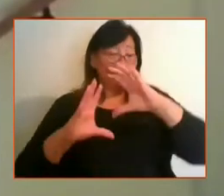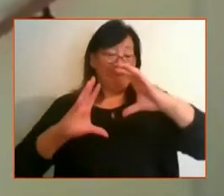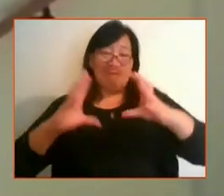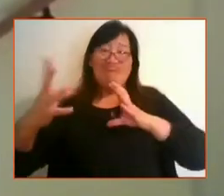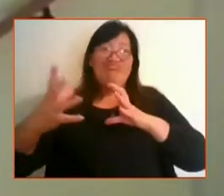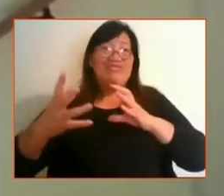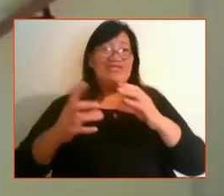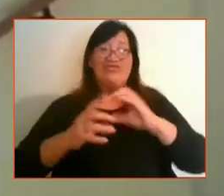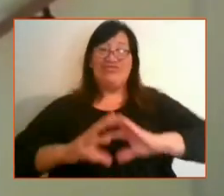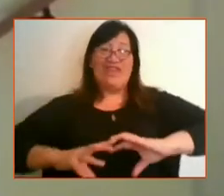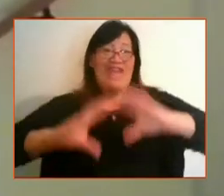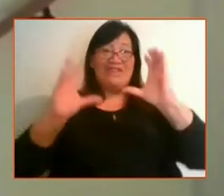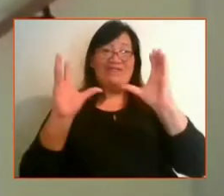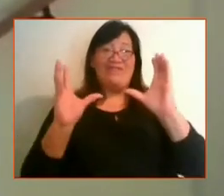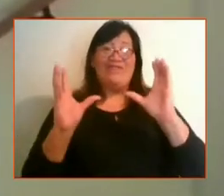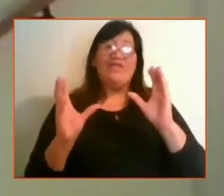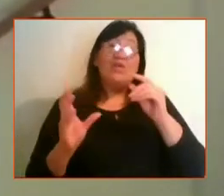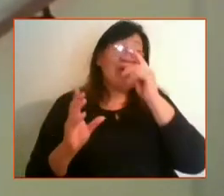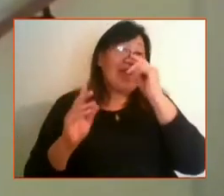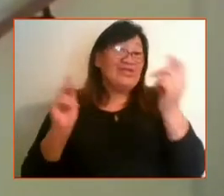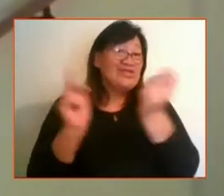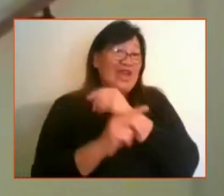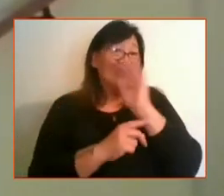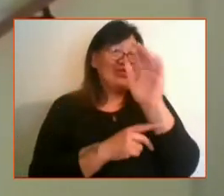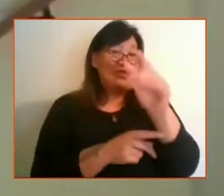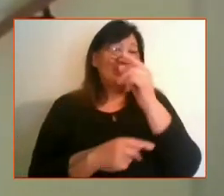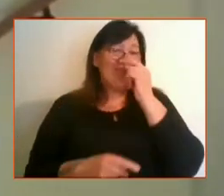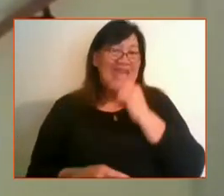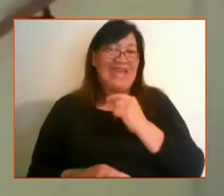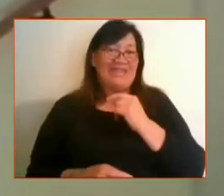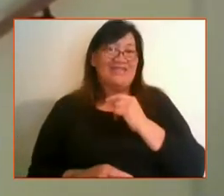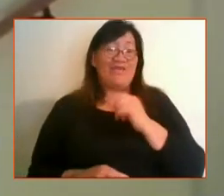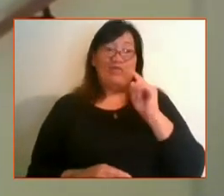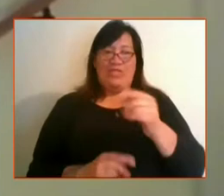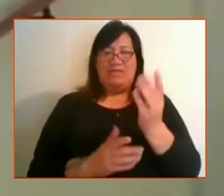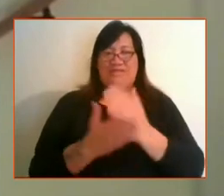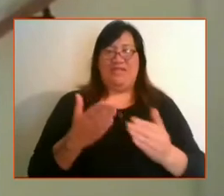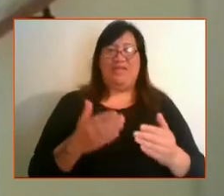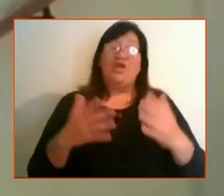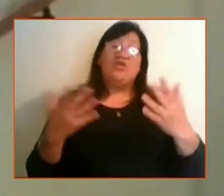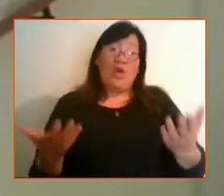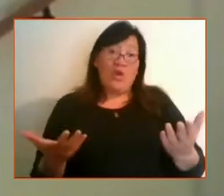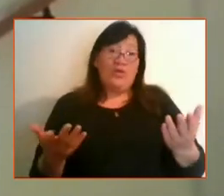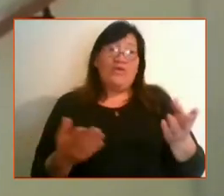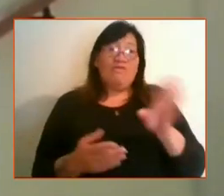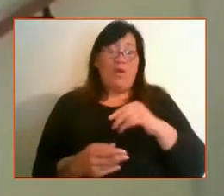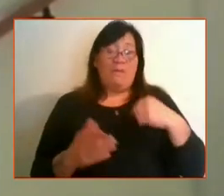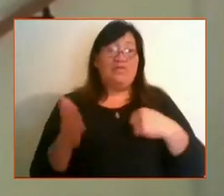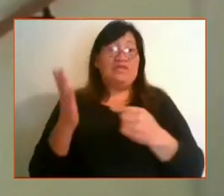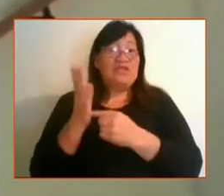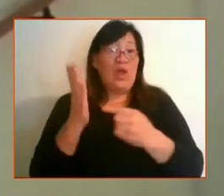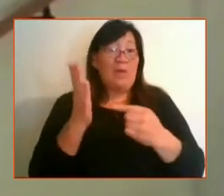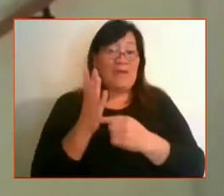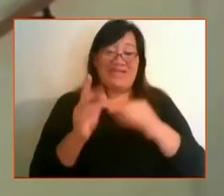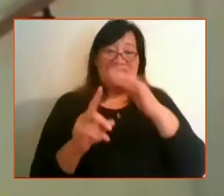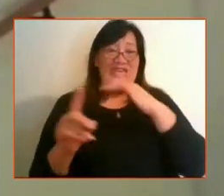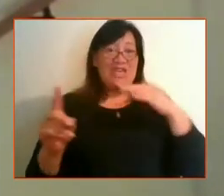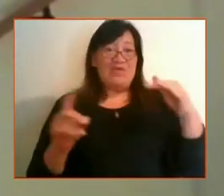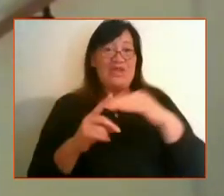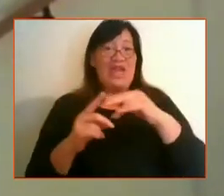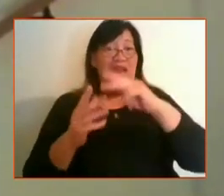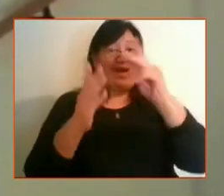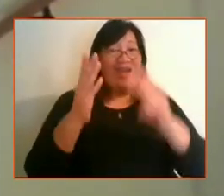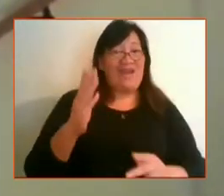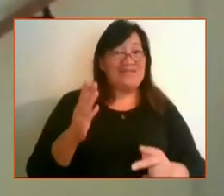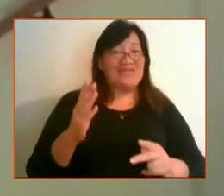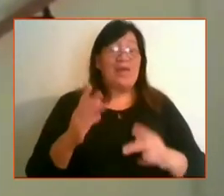This is the moment to change the future for this sector. So on behalf of Te Taumata Toi-a-Iwi and Ngā Toi